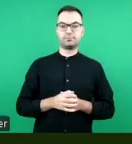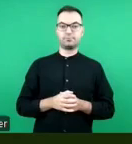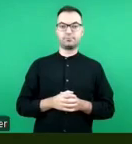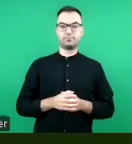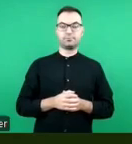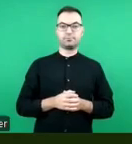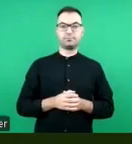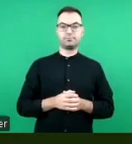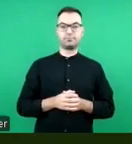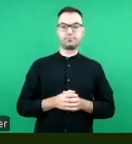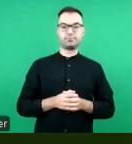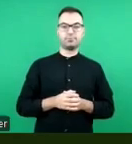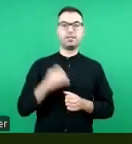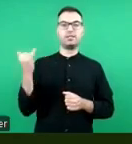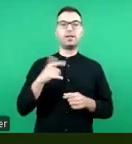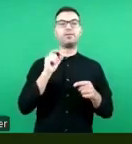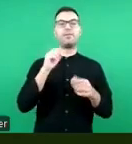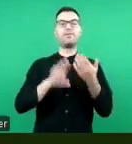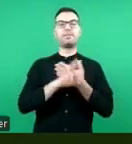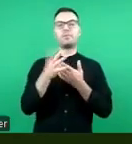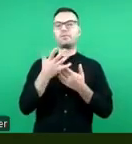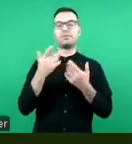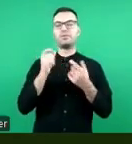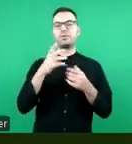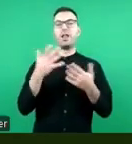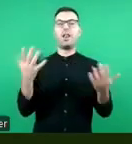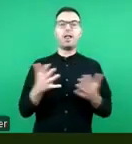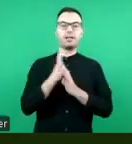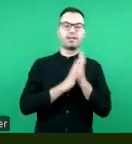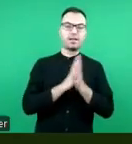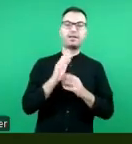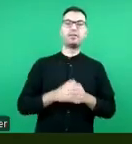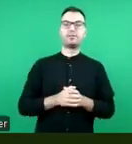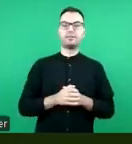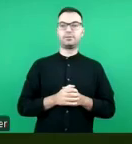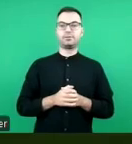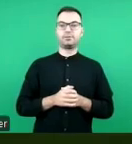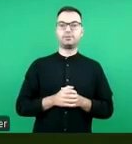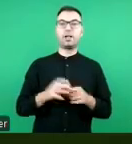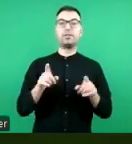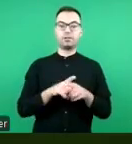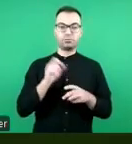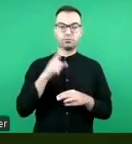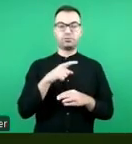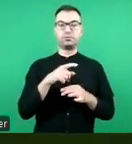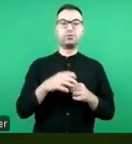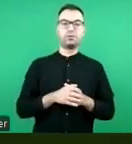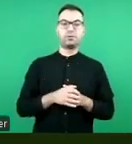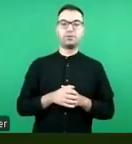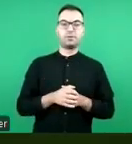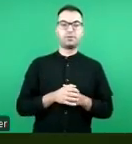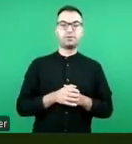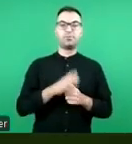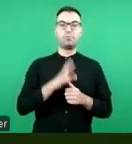in light forests, or it's or in orchards actually, but you can also have it in disturbed beetle-killed forests as